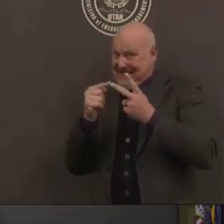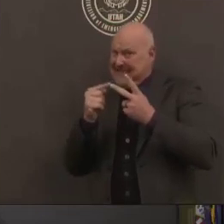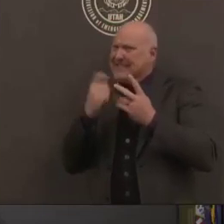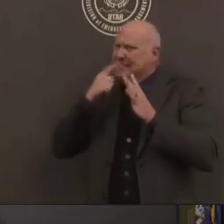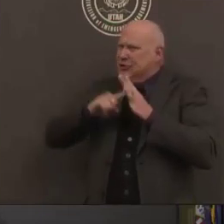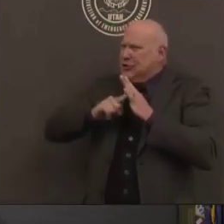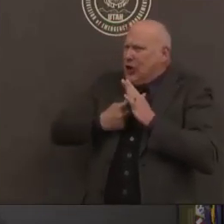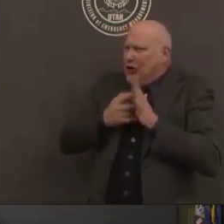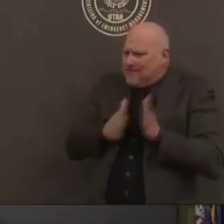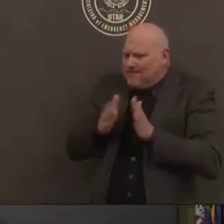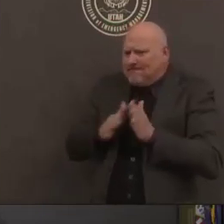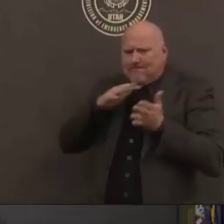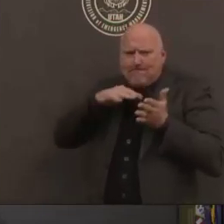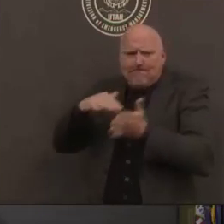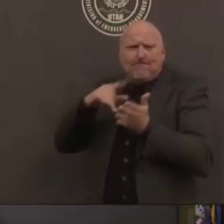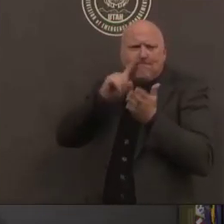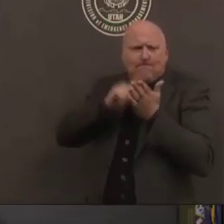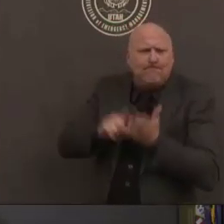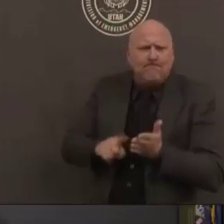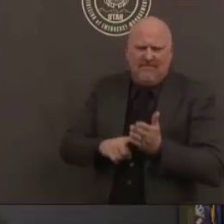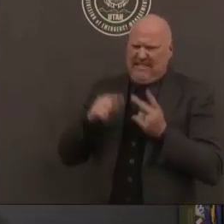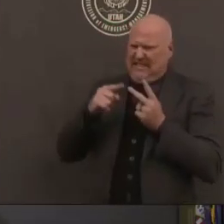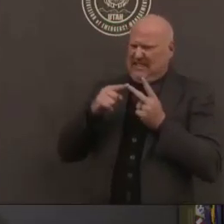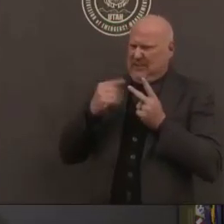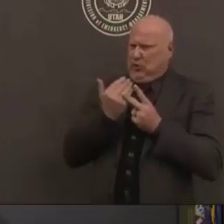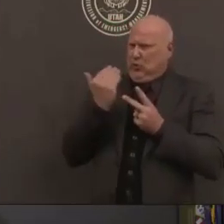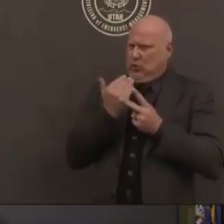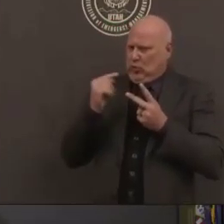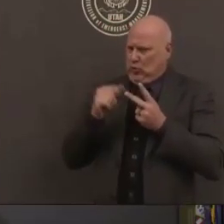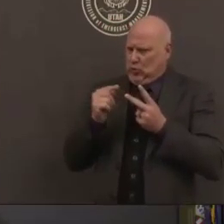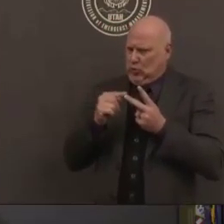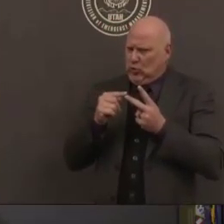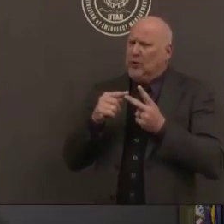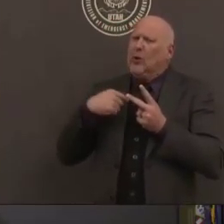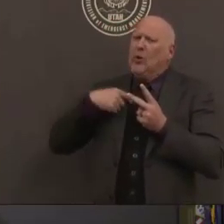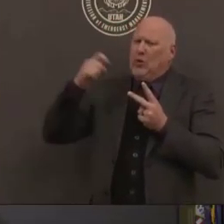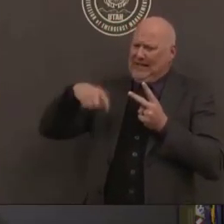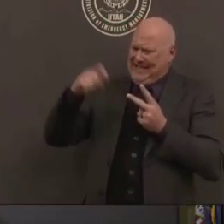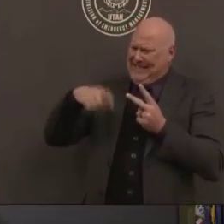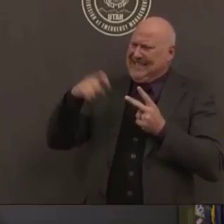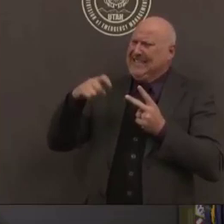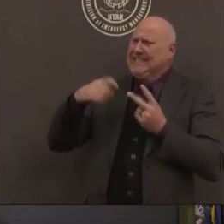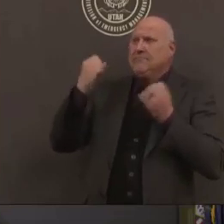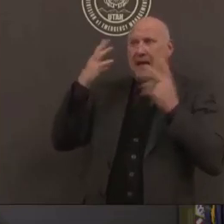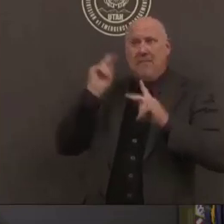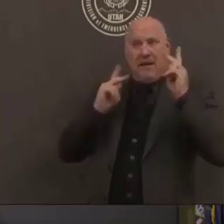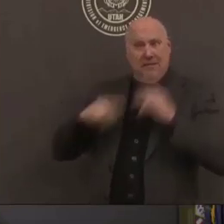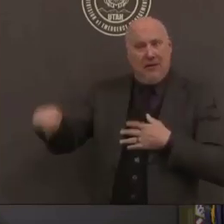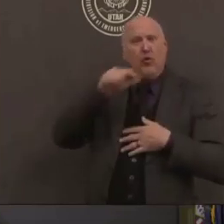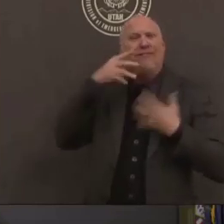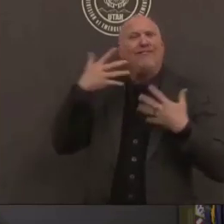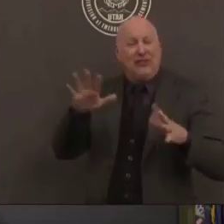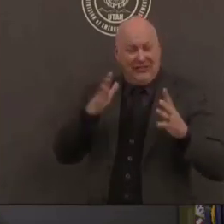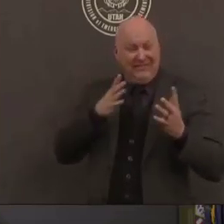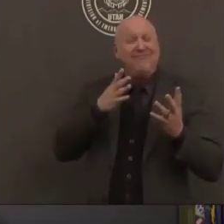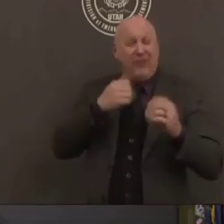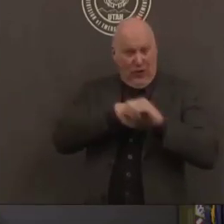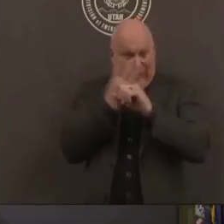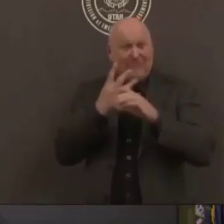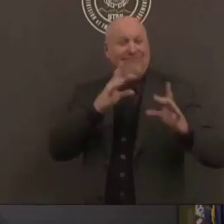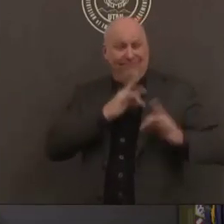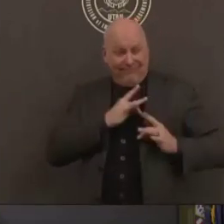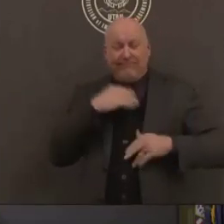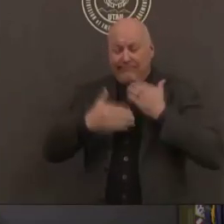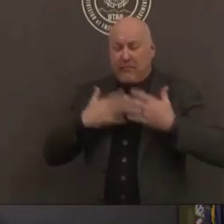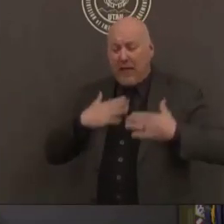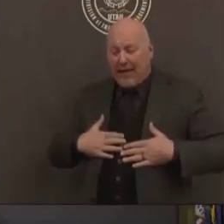a high prevalence of disease or having a lot of the population being infected with the disease already before we can trust those results.